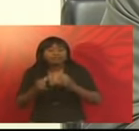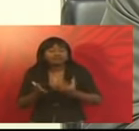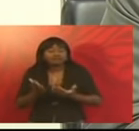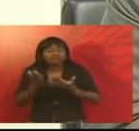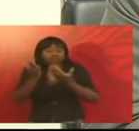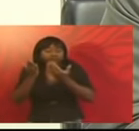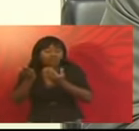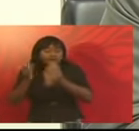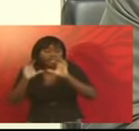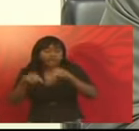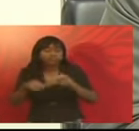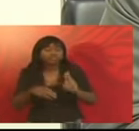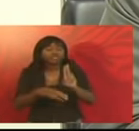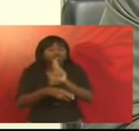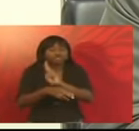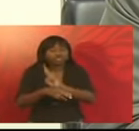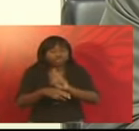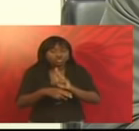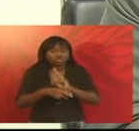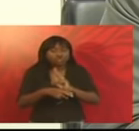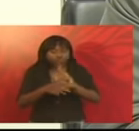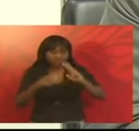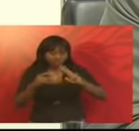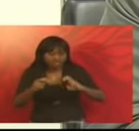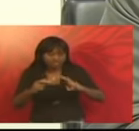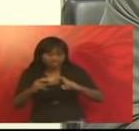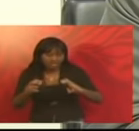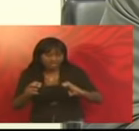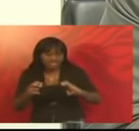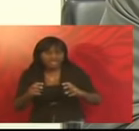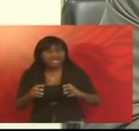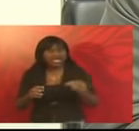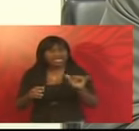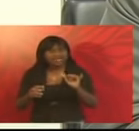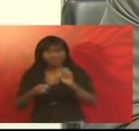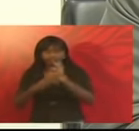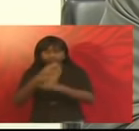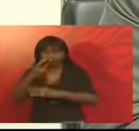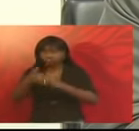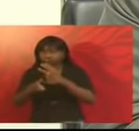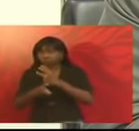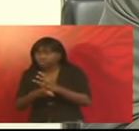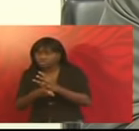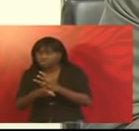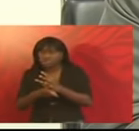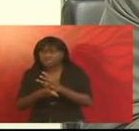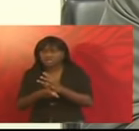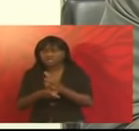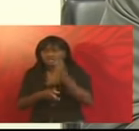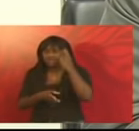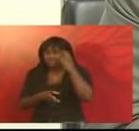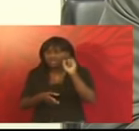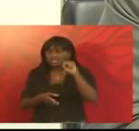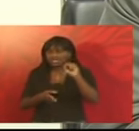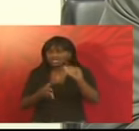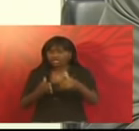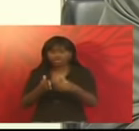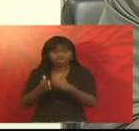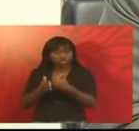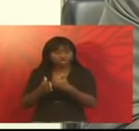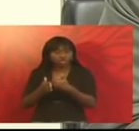to utilize the findings of these studies. Is there global overall consensus that this particular new approach